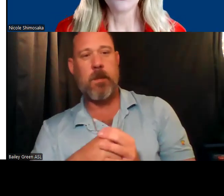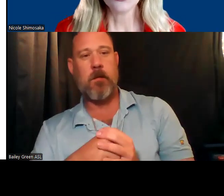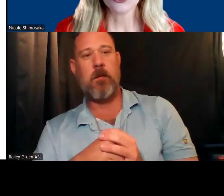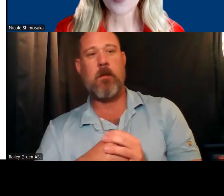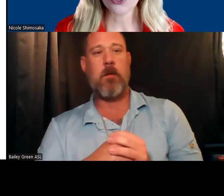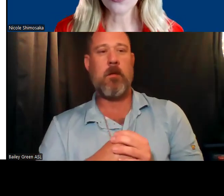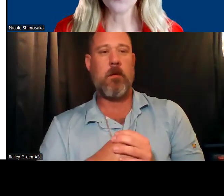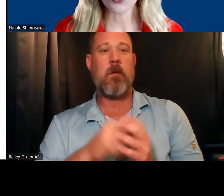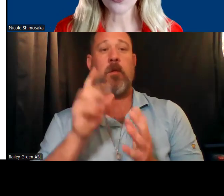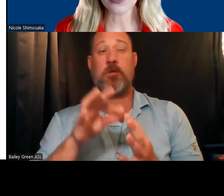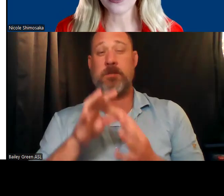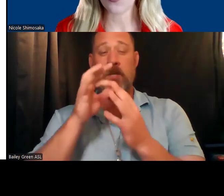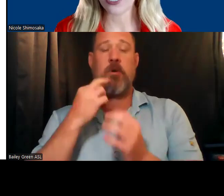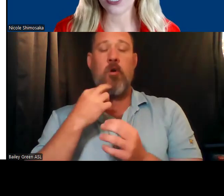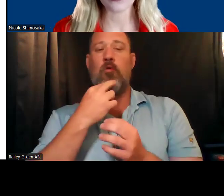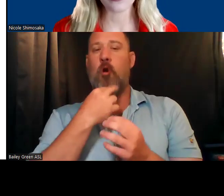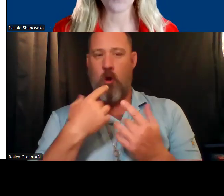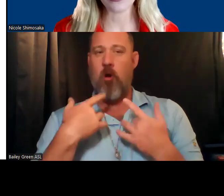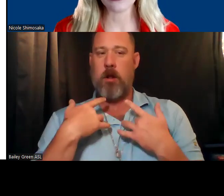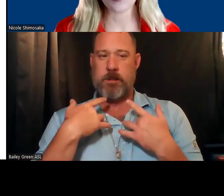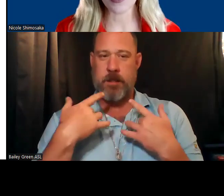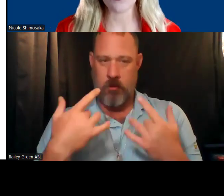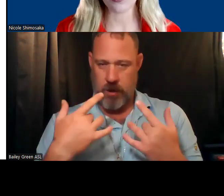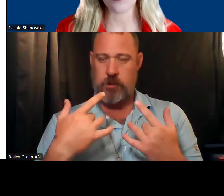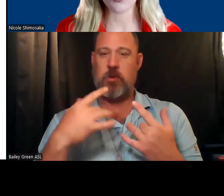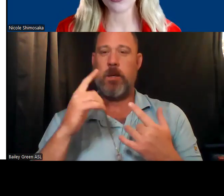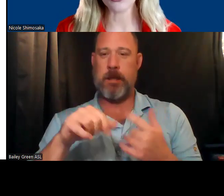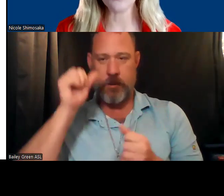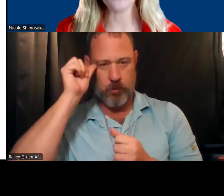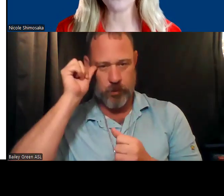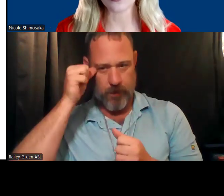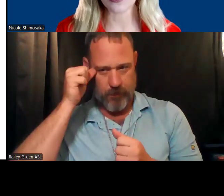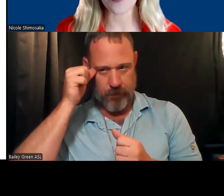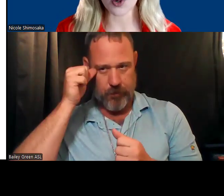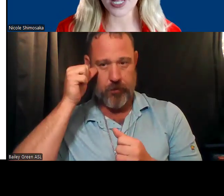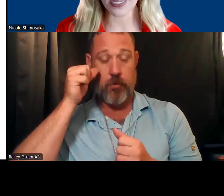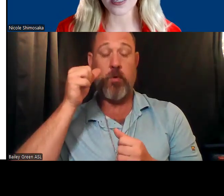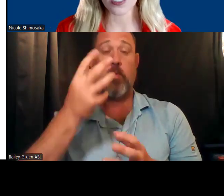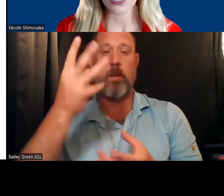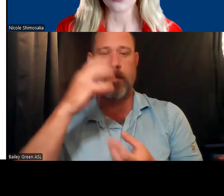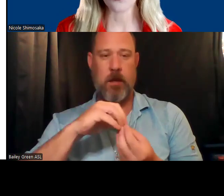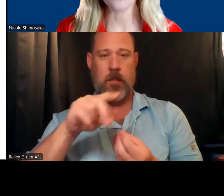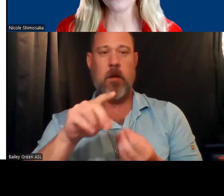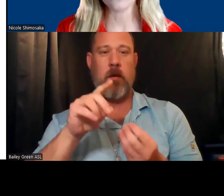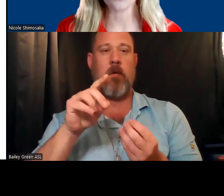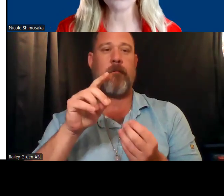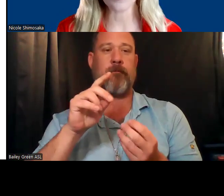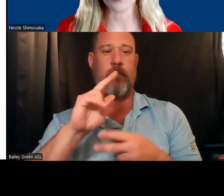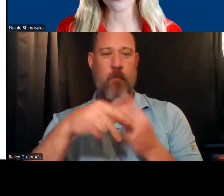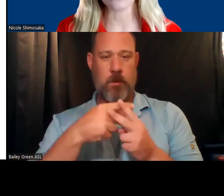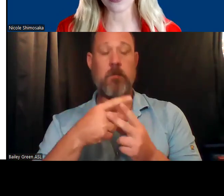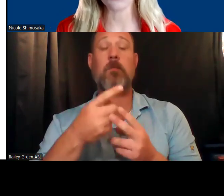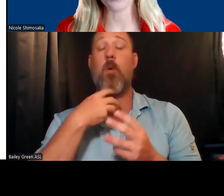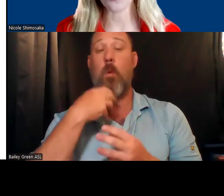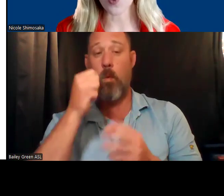There are special rural considerations that we need to be mindful of to include within the formula. Not only does the Older